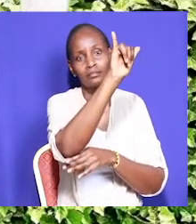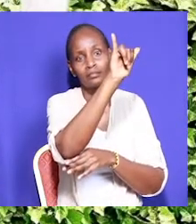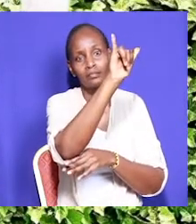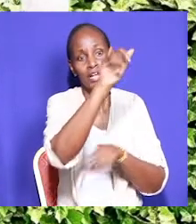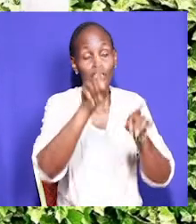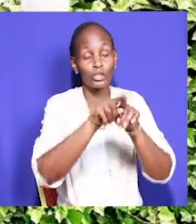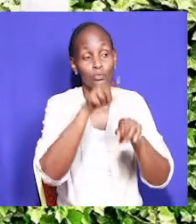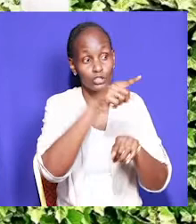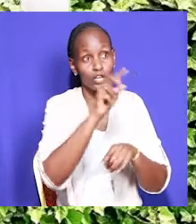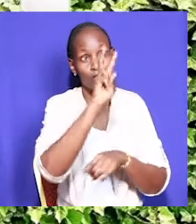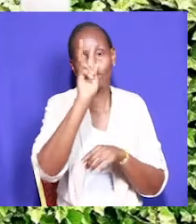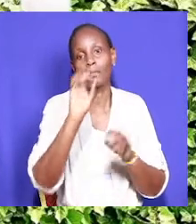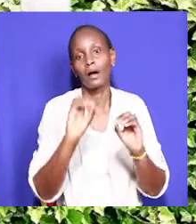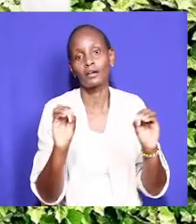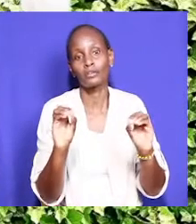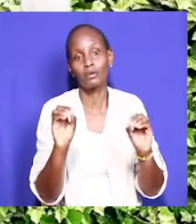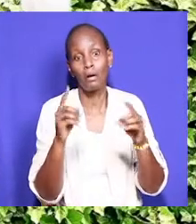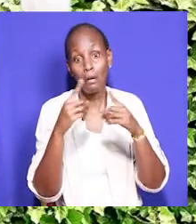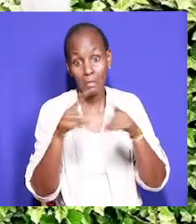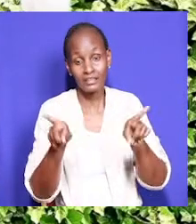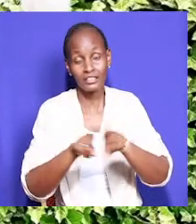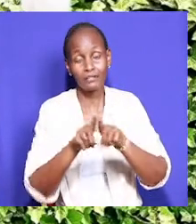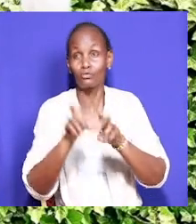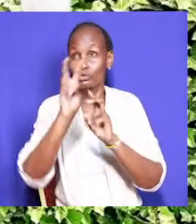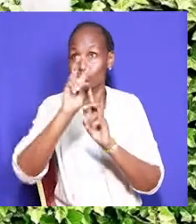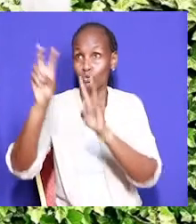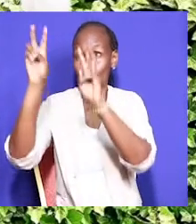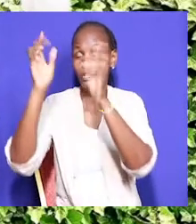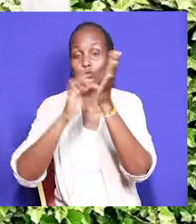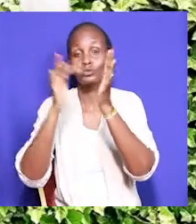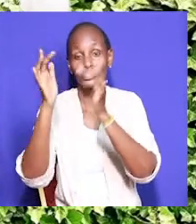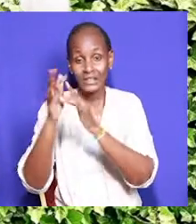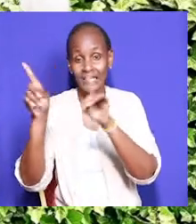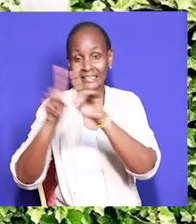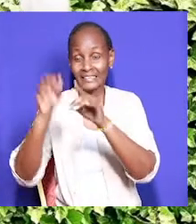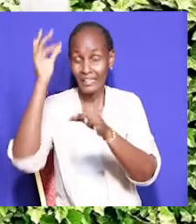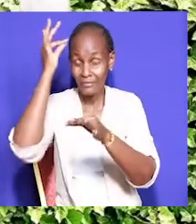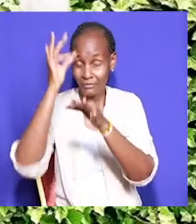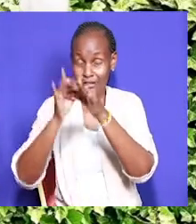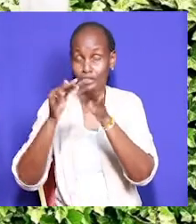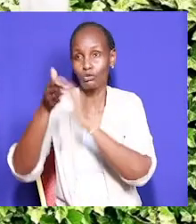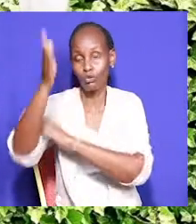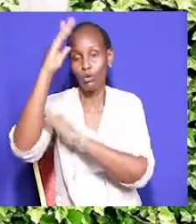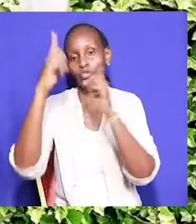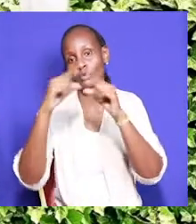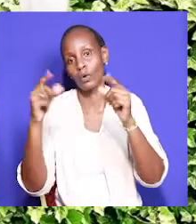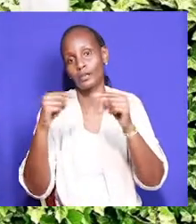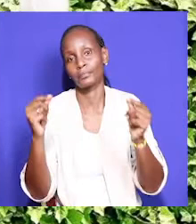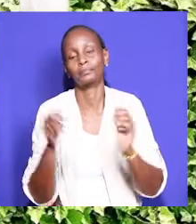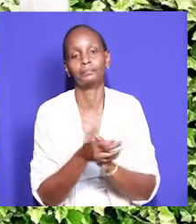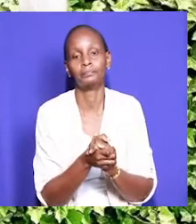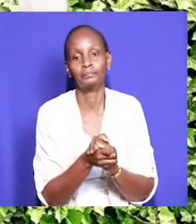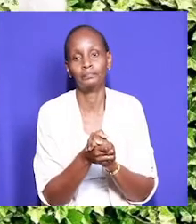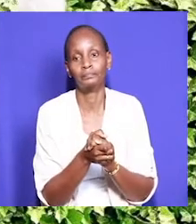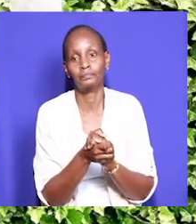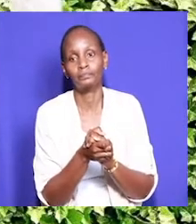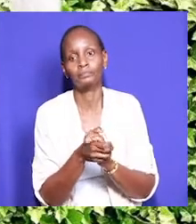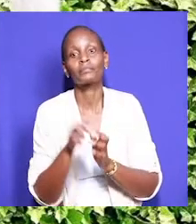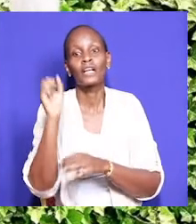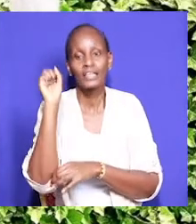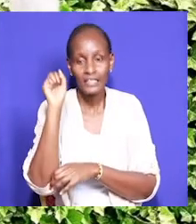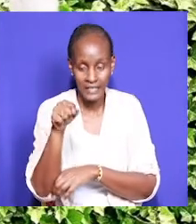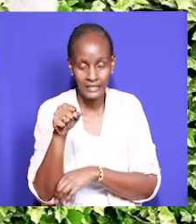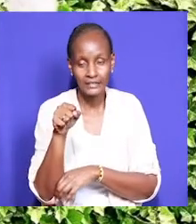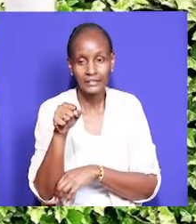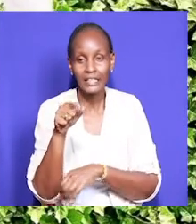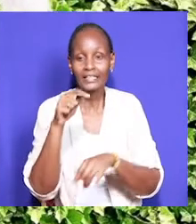know, yeah. by mm-hmm. looking up to Jesus, mm-hmm. we are putting our faith in God's word. Mm-hmm. Yes, when